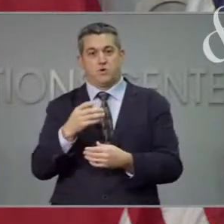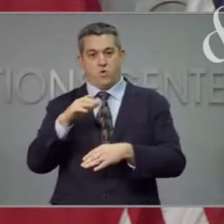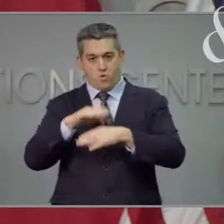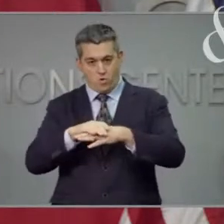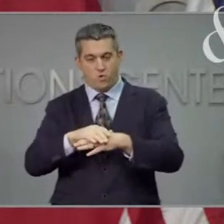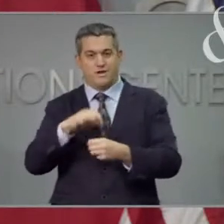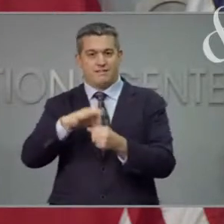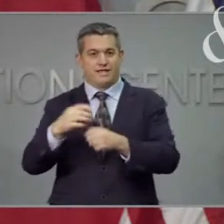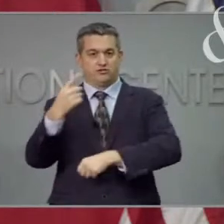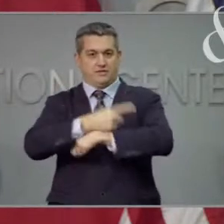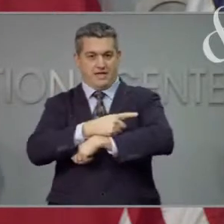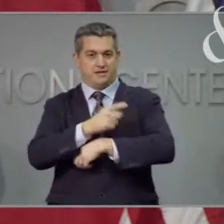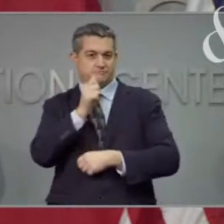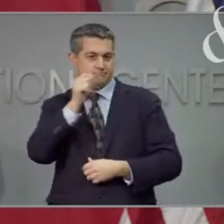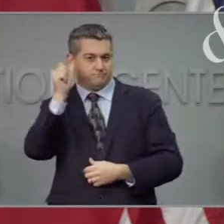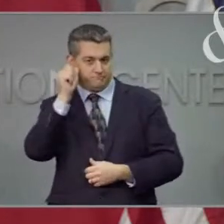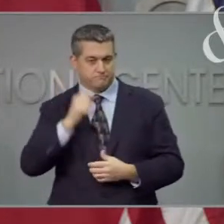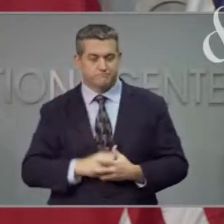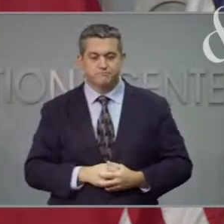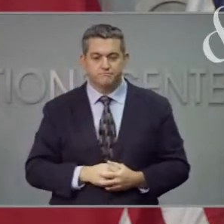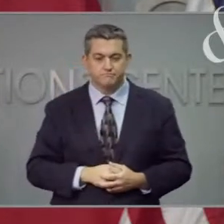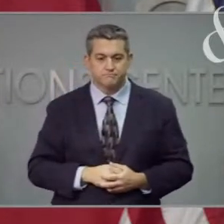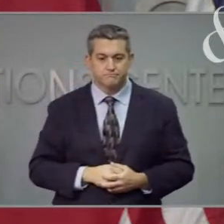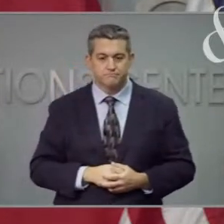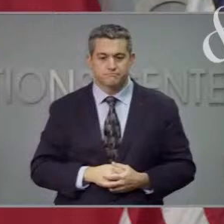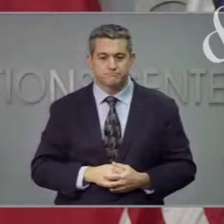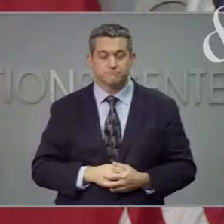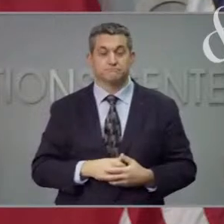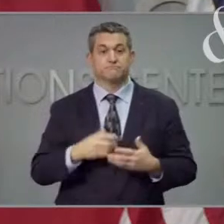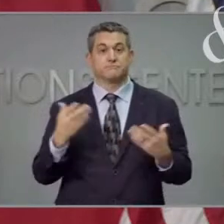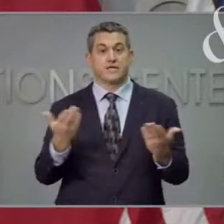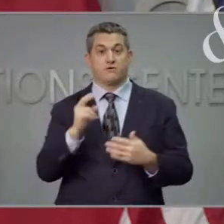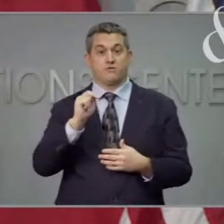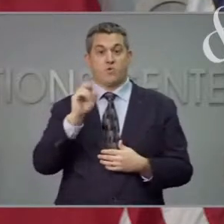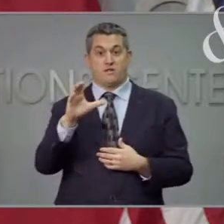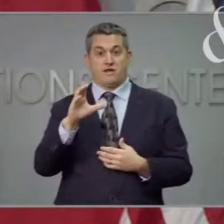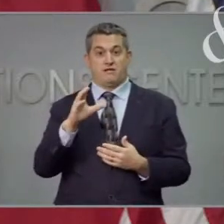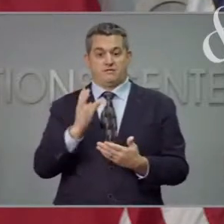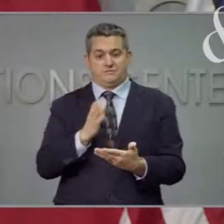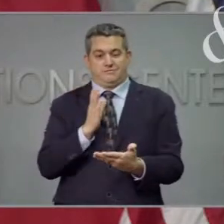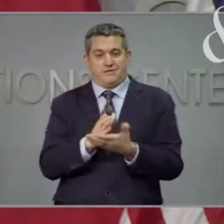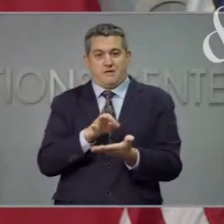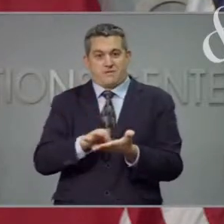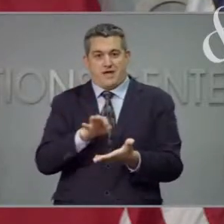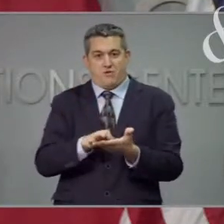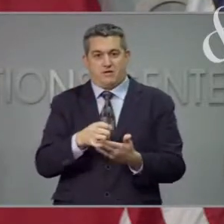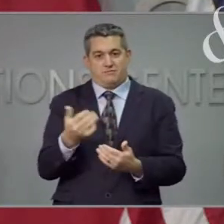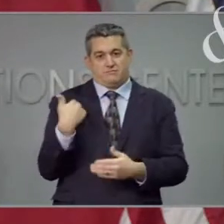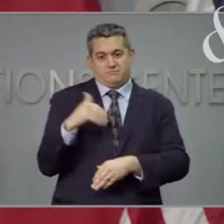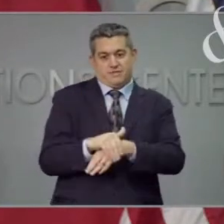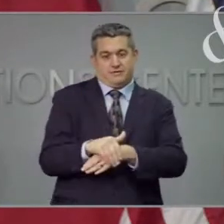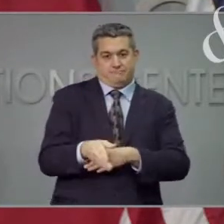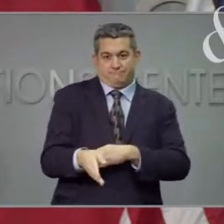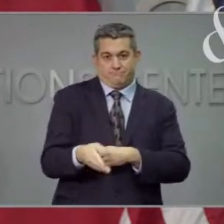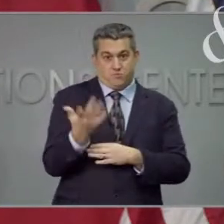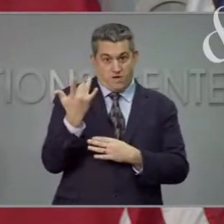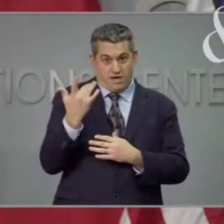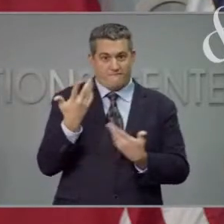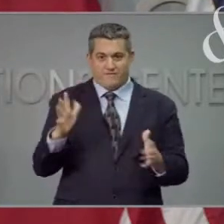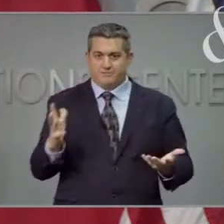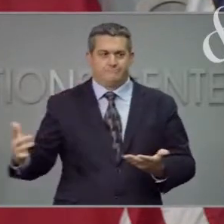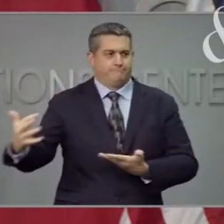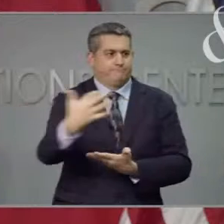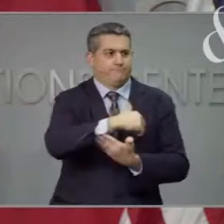Day precincts yesterday. North Carolina stopped counting votes on election night because there were no